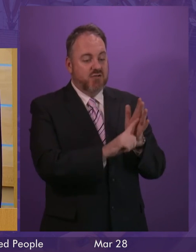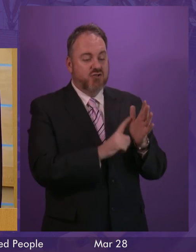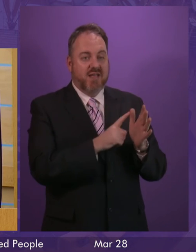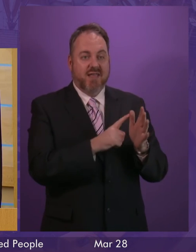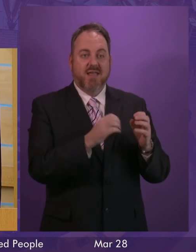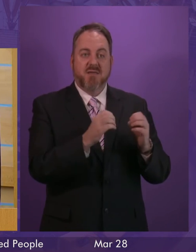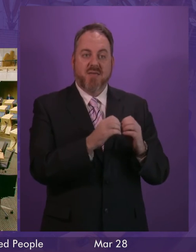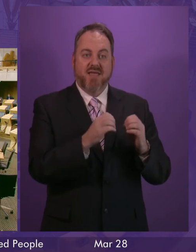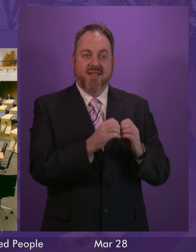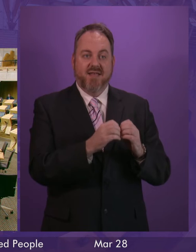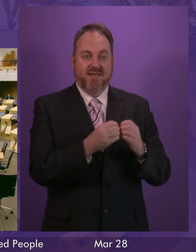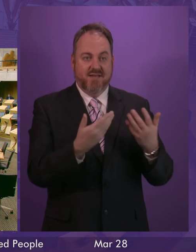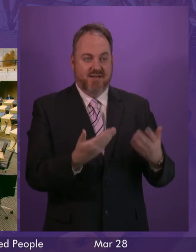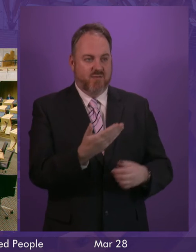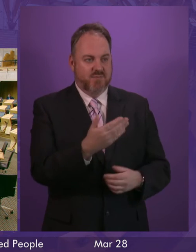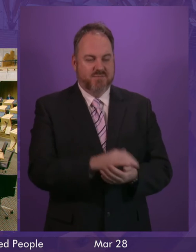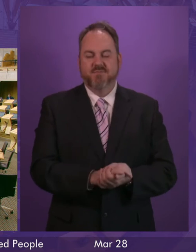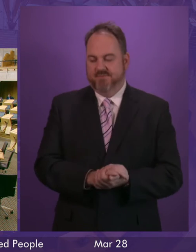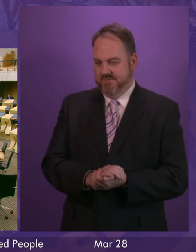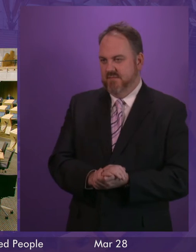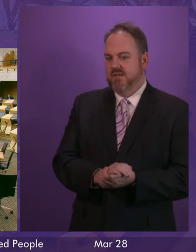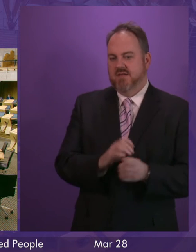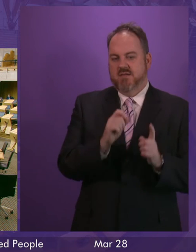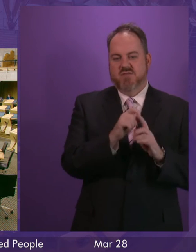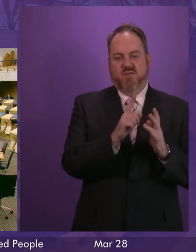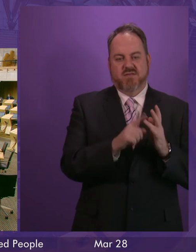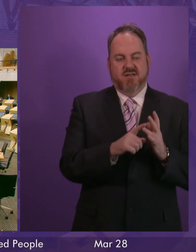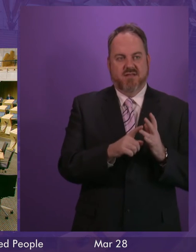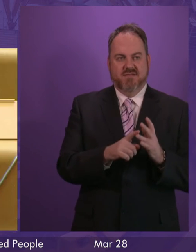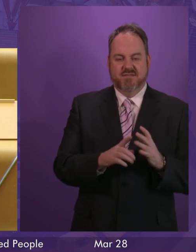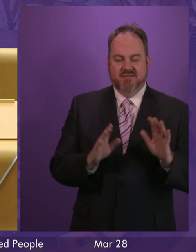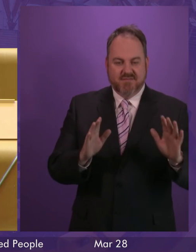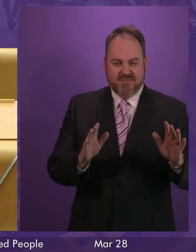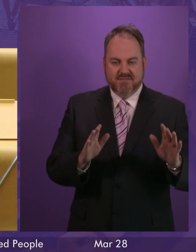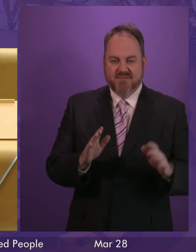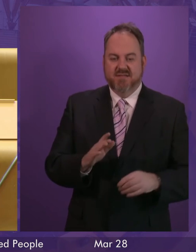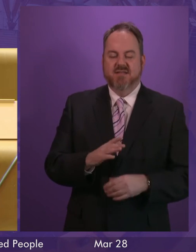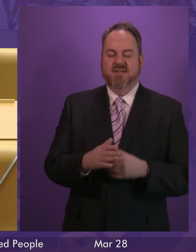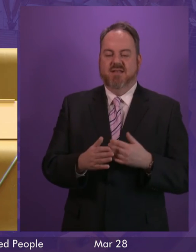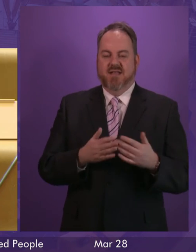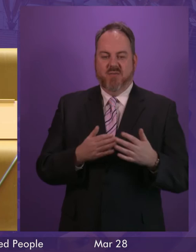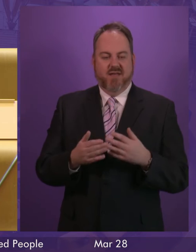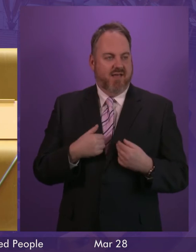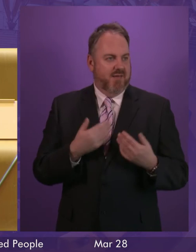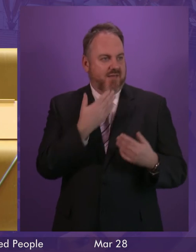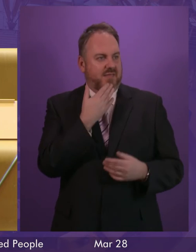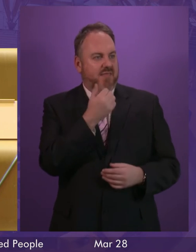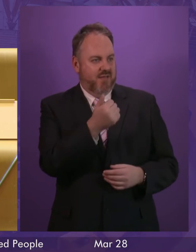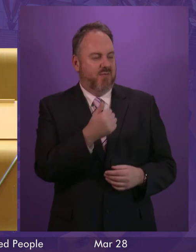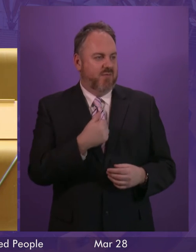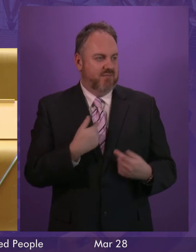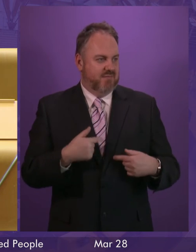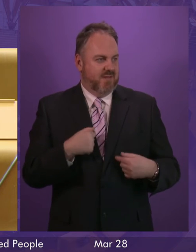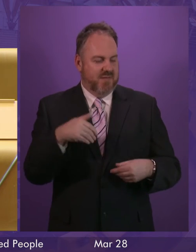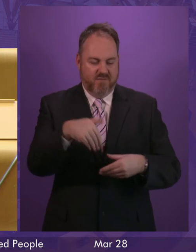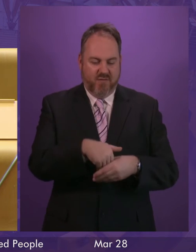Mark MacDonald. Presiding officer, that's clearly bad timing on my part but I do welcome the opportunity to take part in this debate.